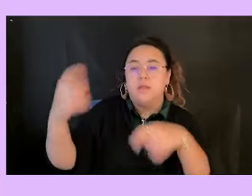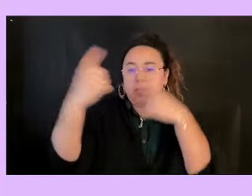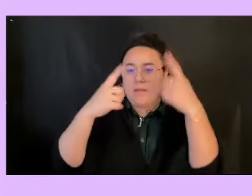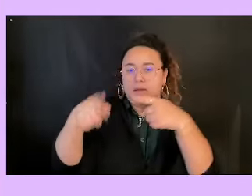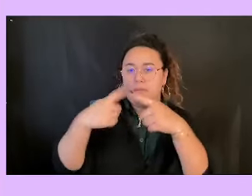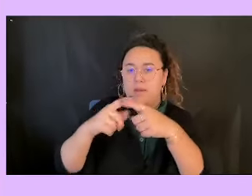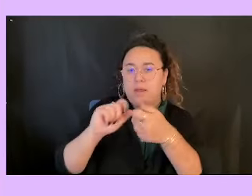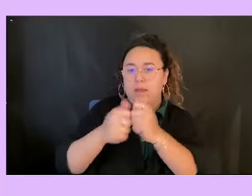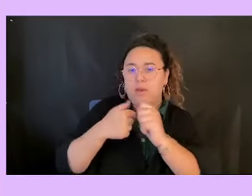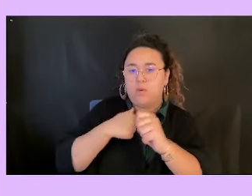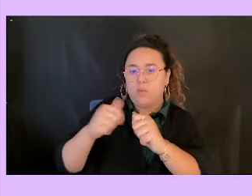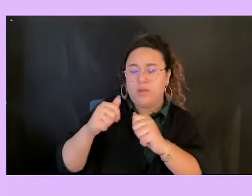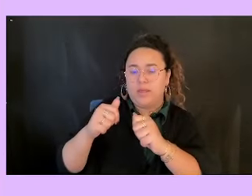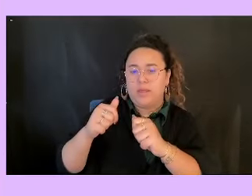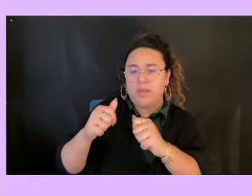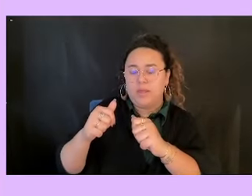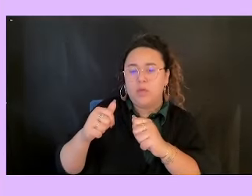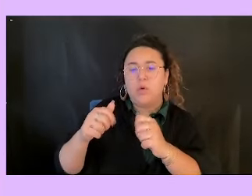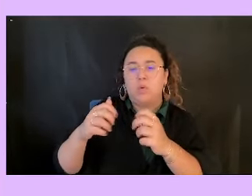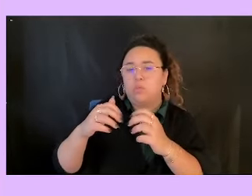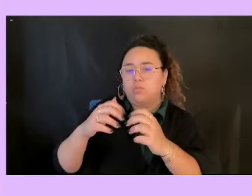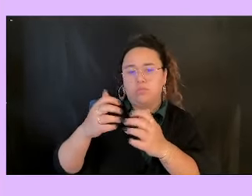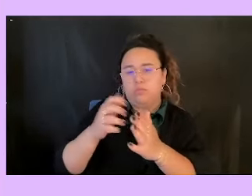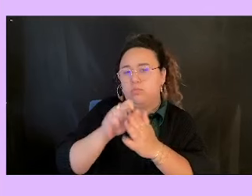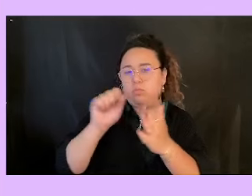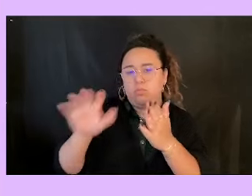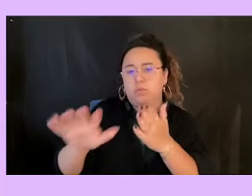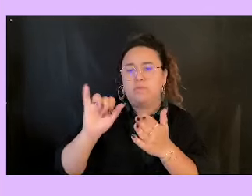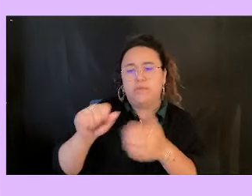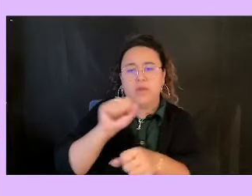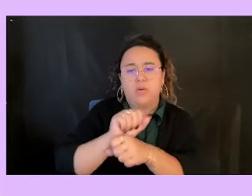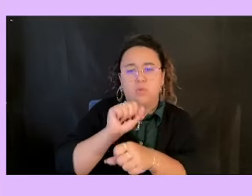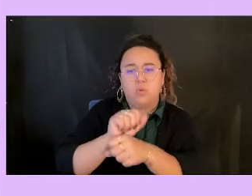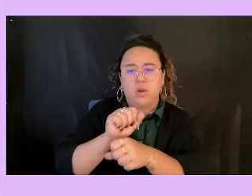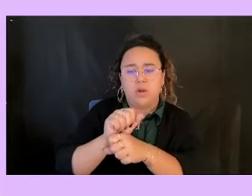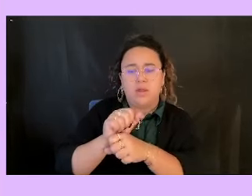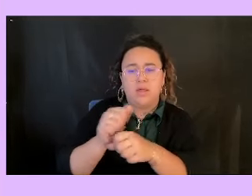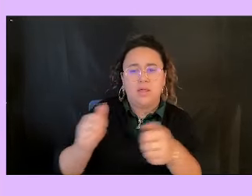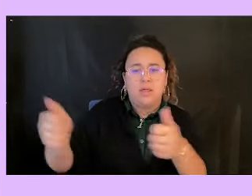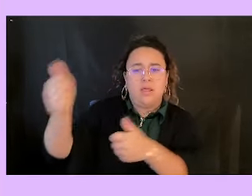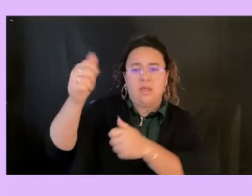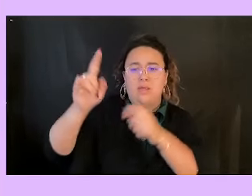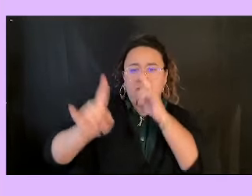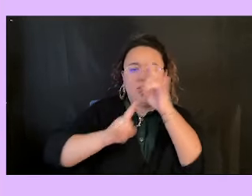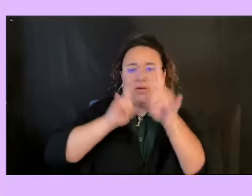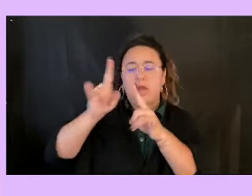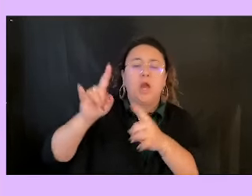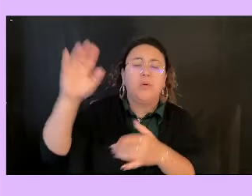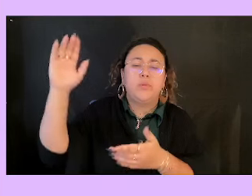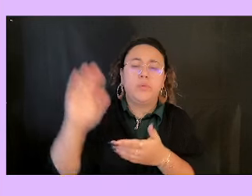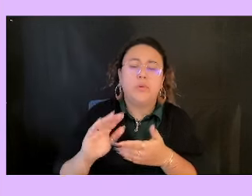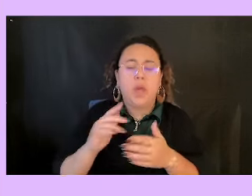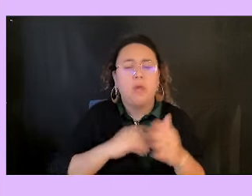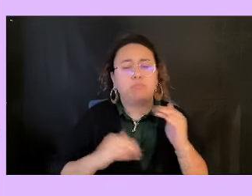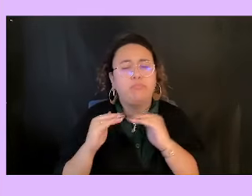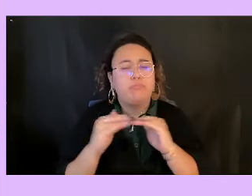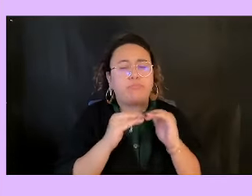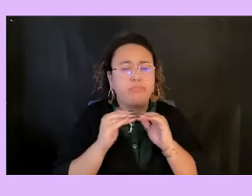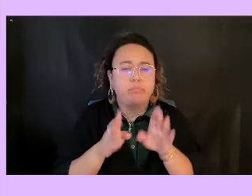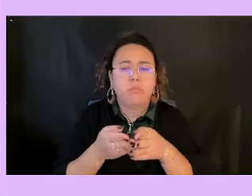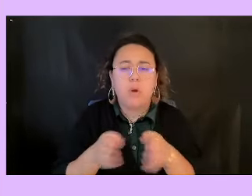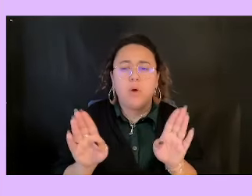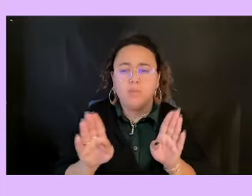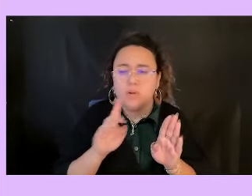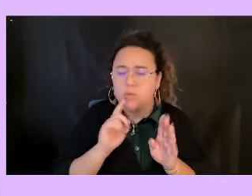we undo some of that work? How do we make it less elitist? How do we make it open to what is an